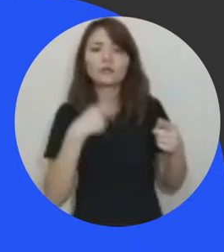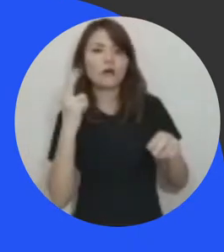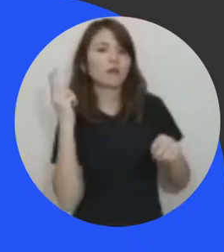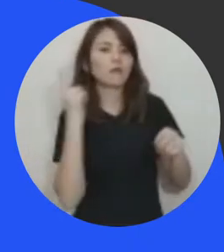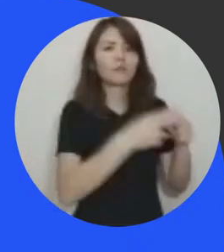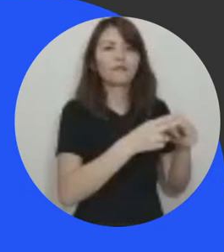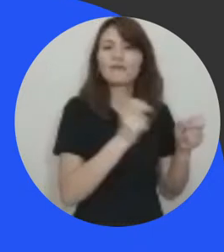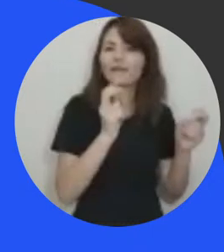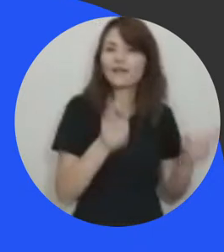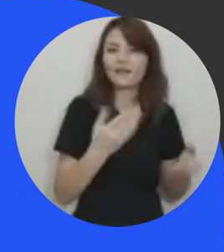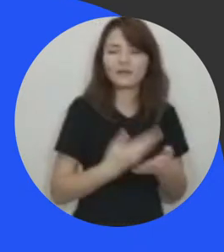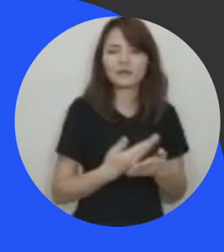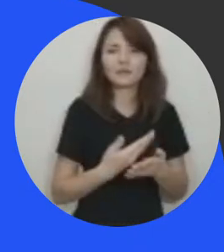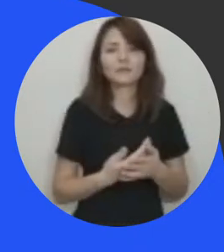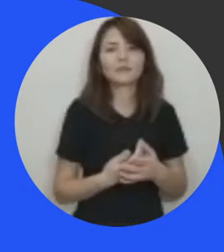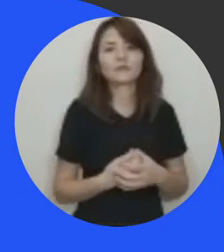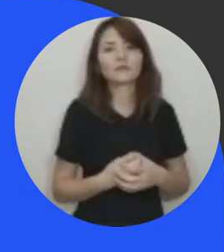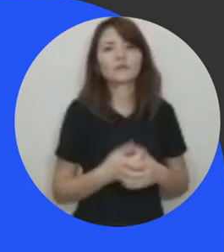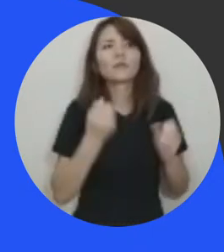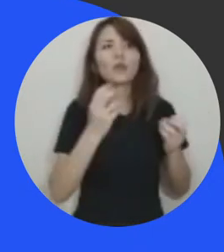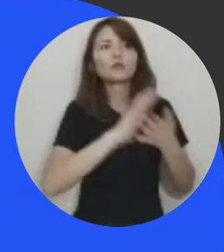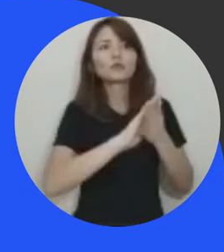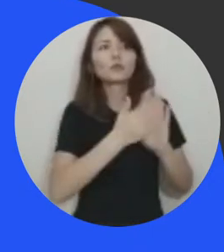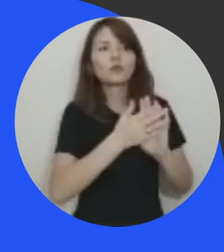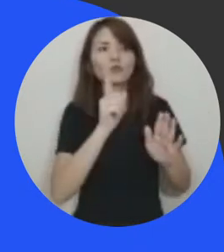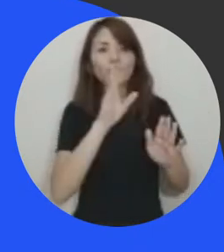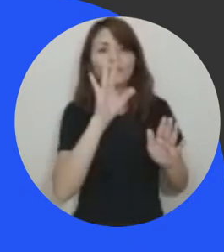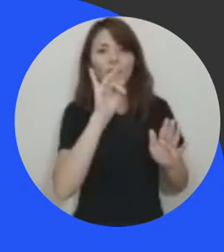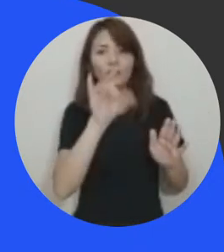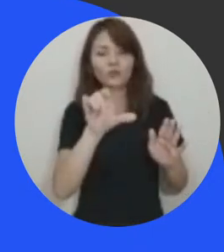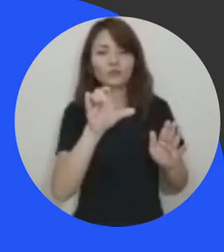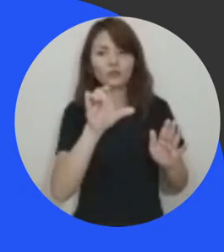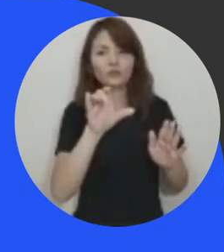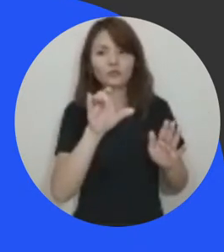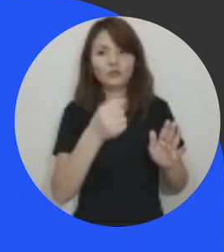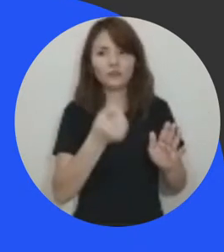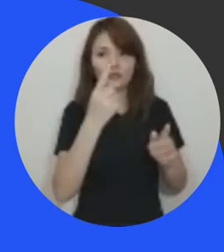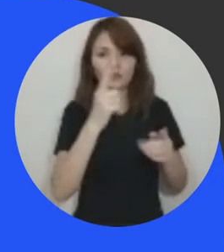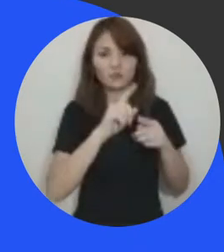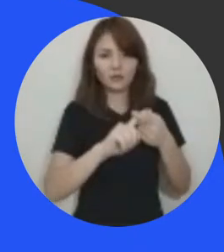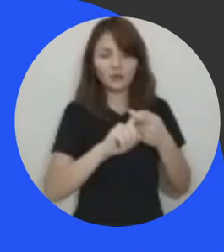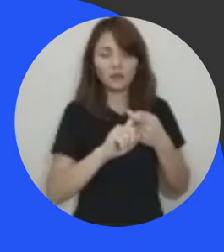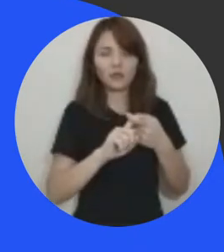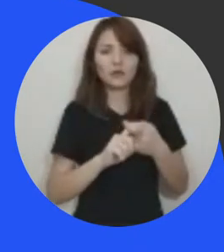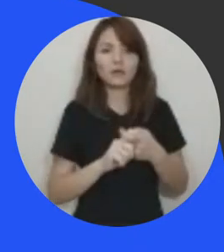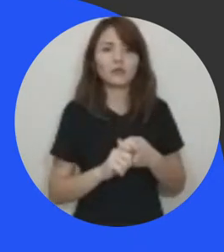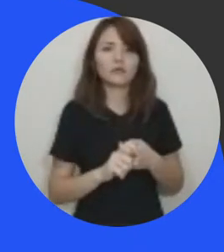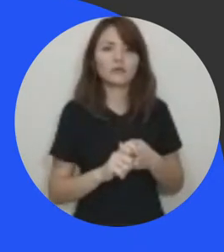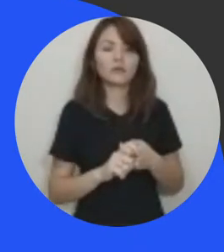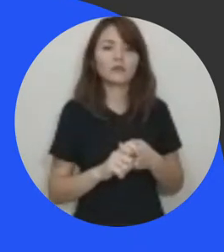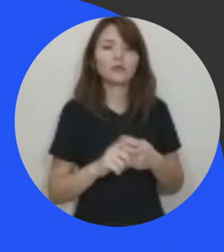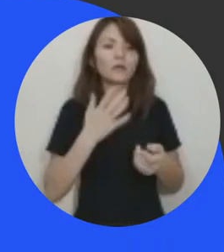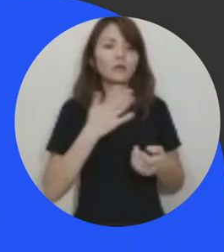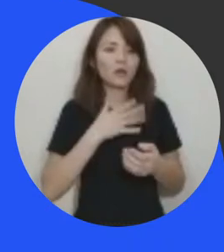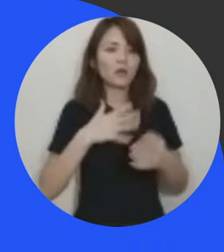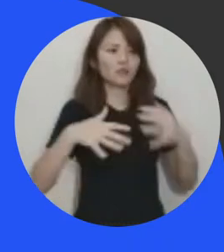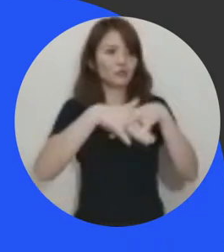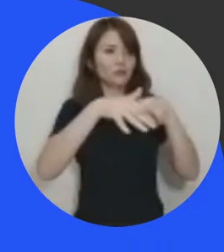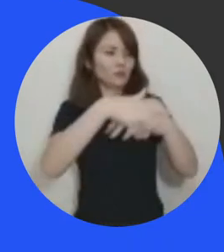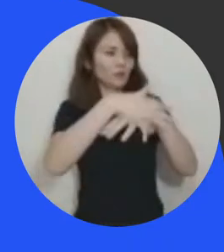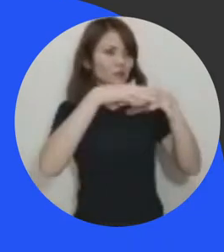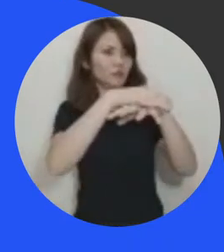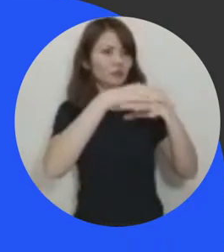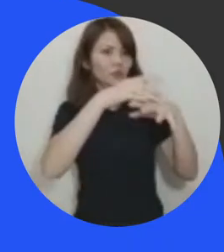the viruses that we see in our population have gotten there and where they've come from. And effectively what